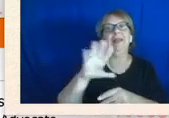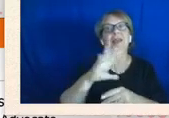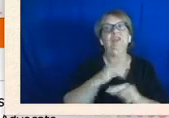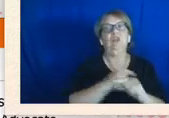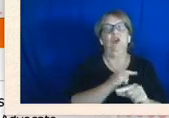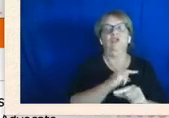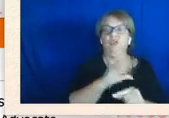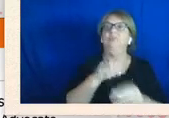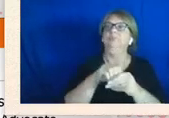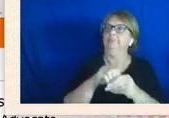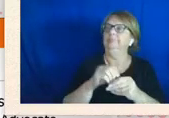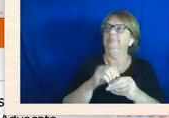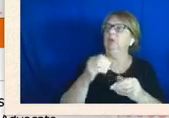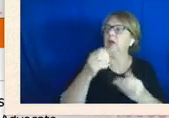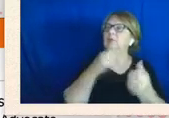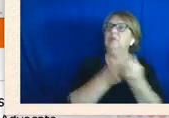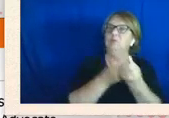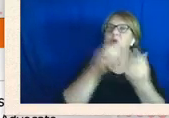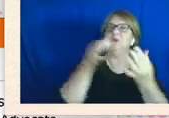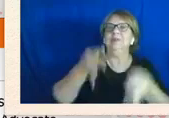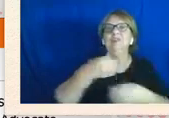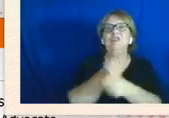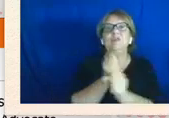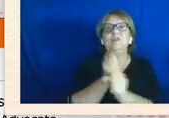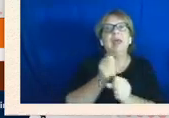decision-making agreement that allowed him to keep all his rights.